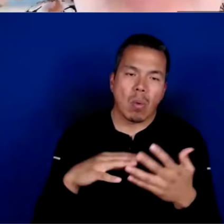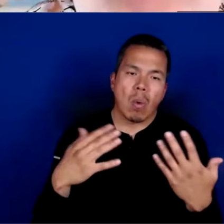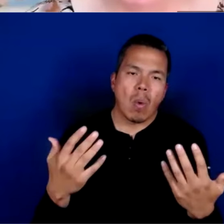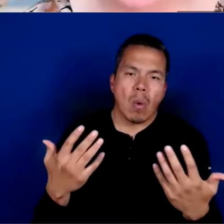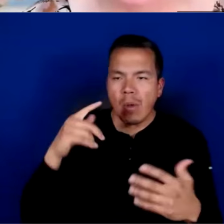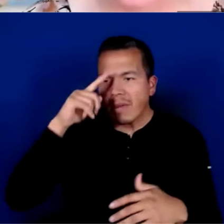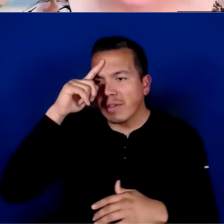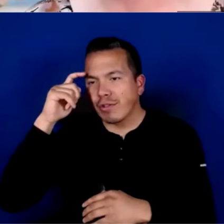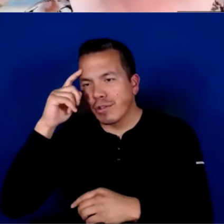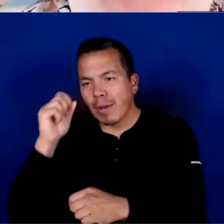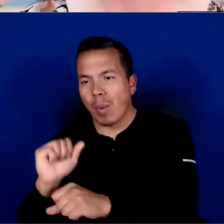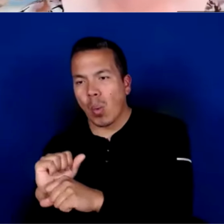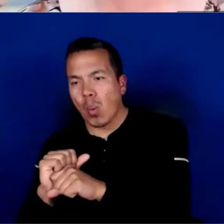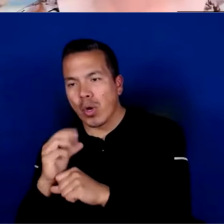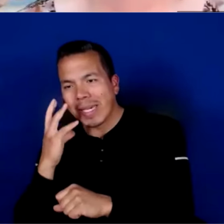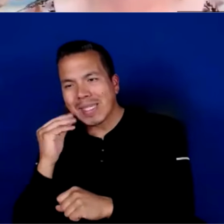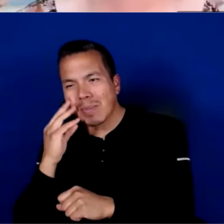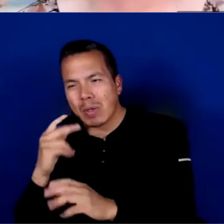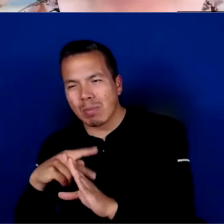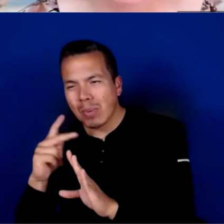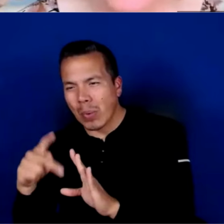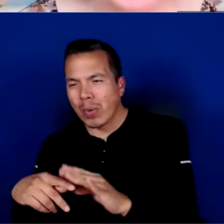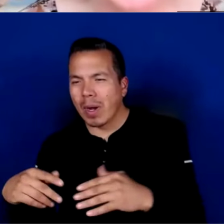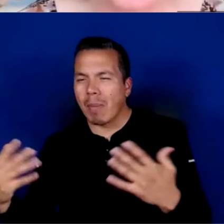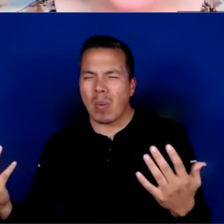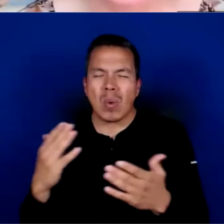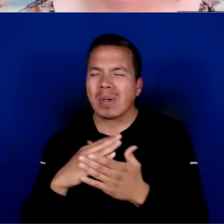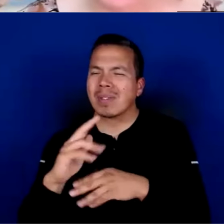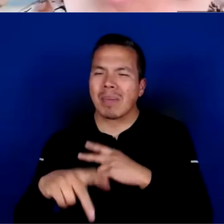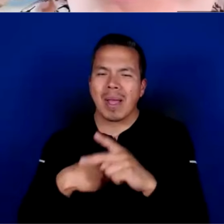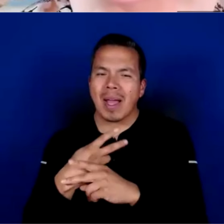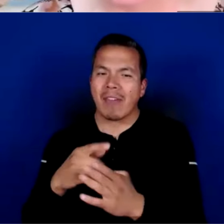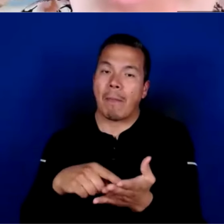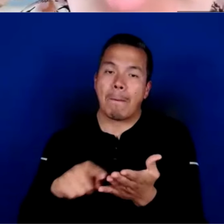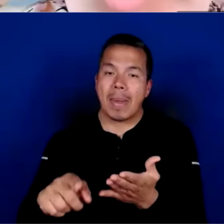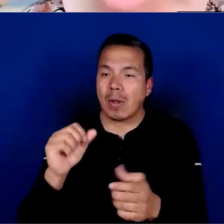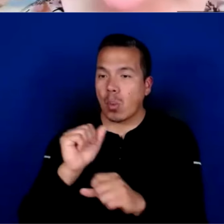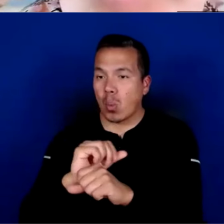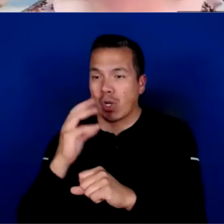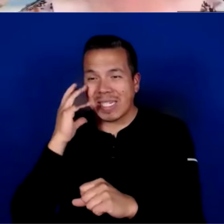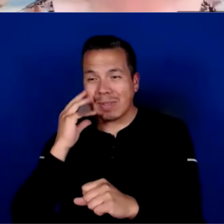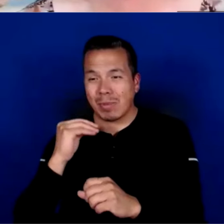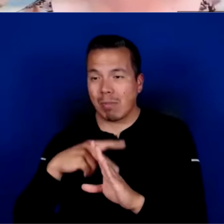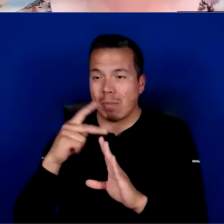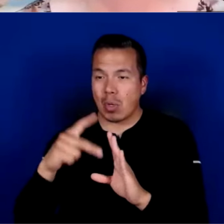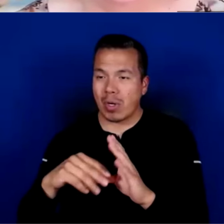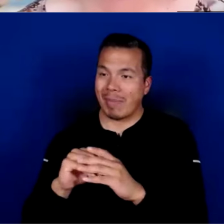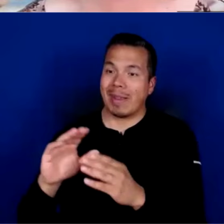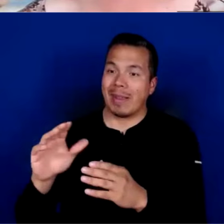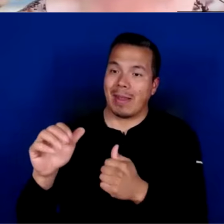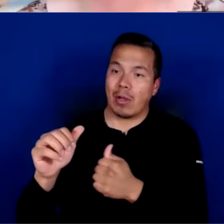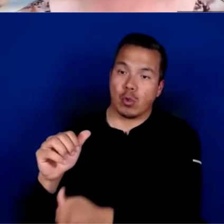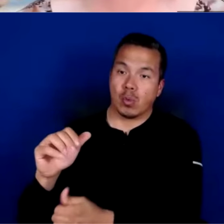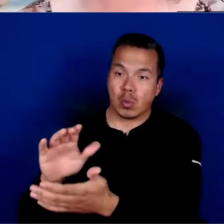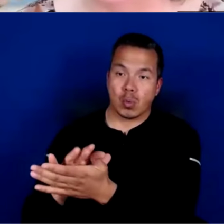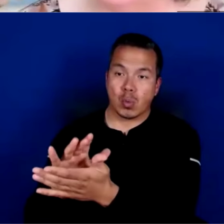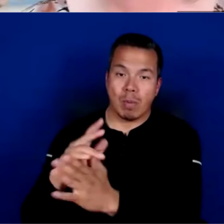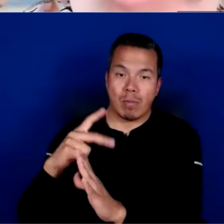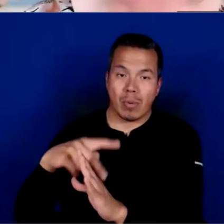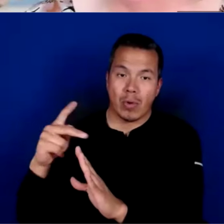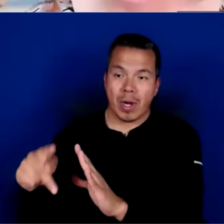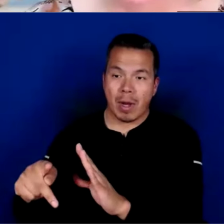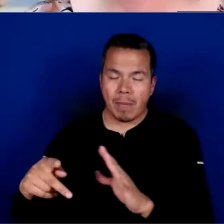work experience or some sort of paid work experience as part of their school program. And this allows them to deduct